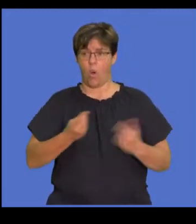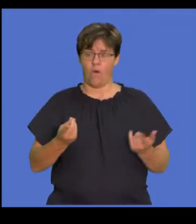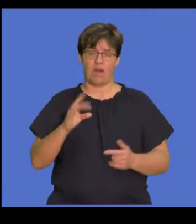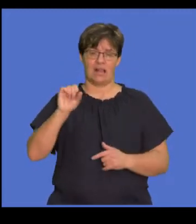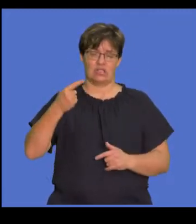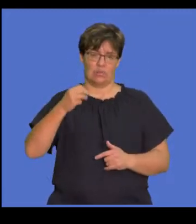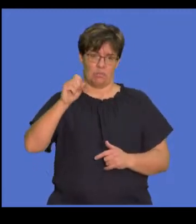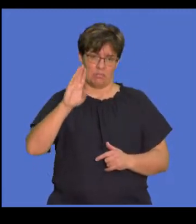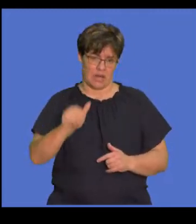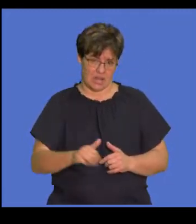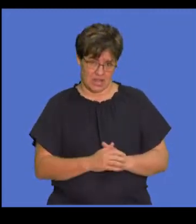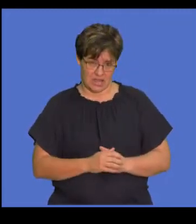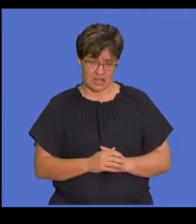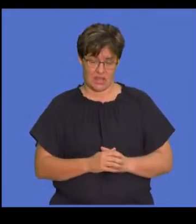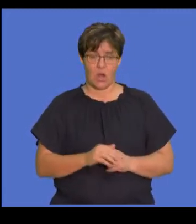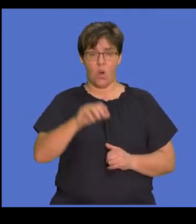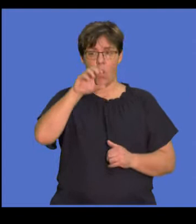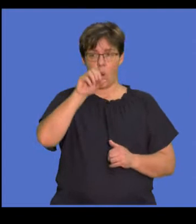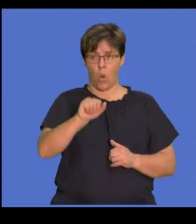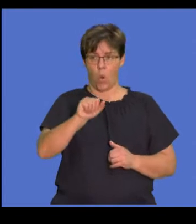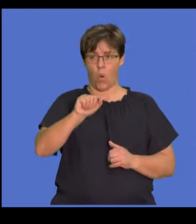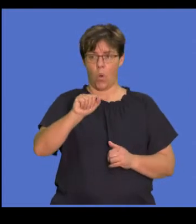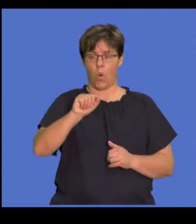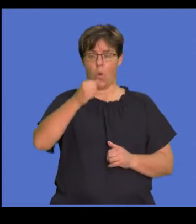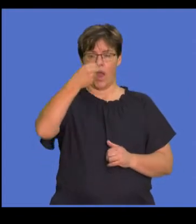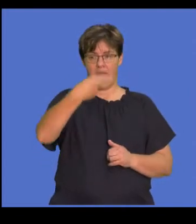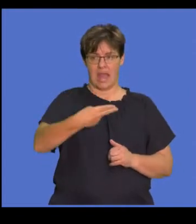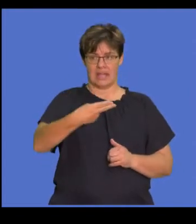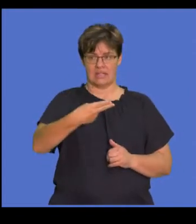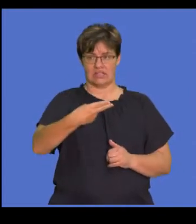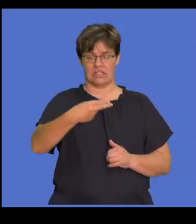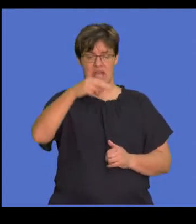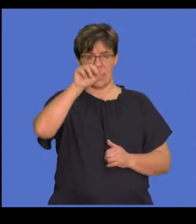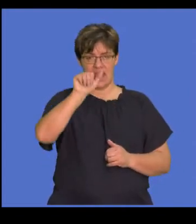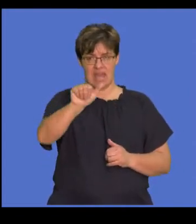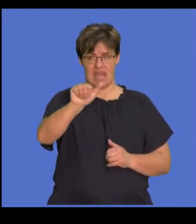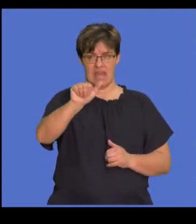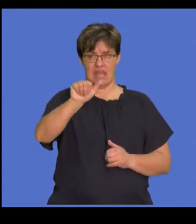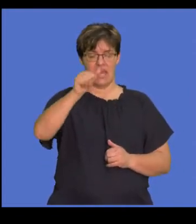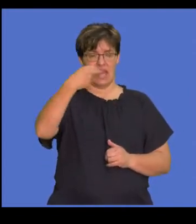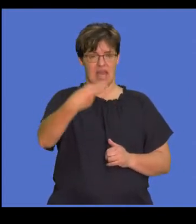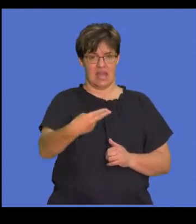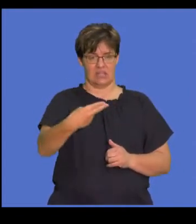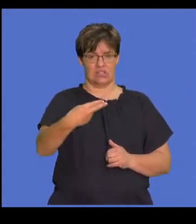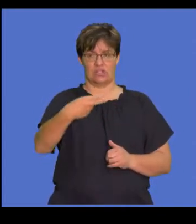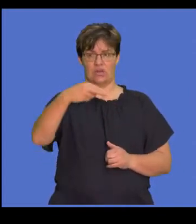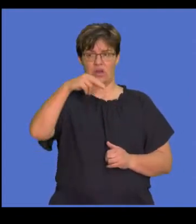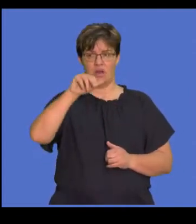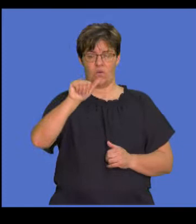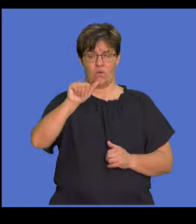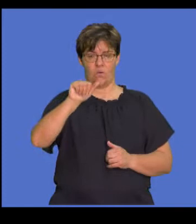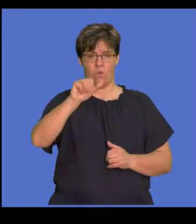of algebra. Now, I used O as a highlighted capital letter, H as well,